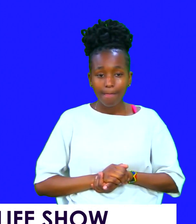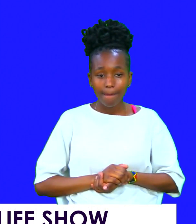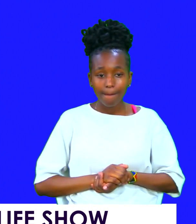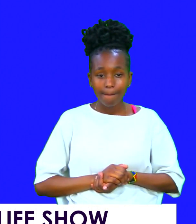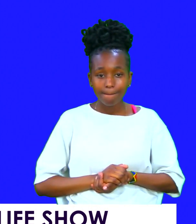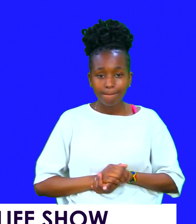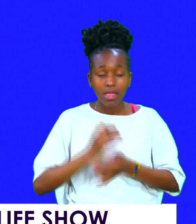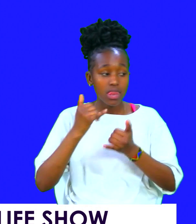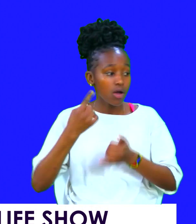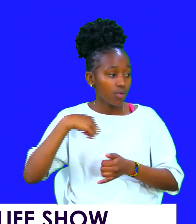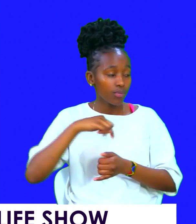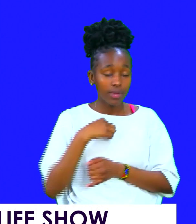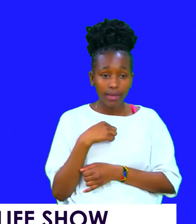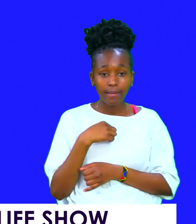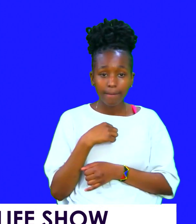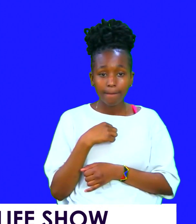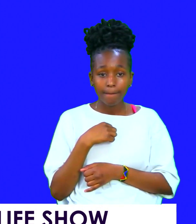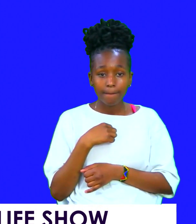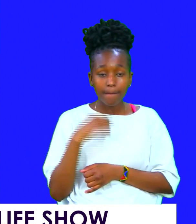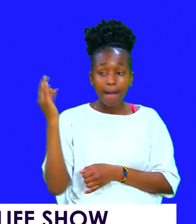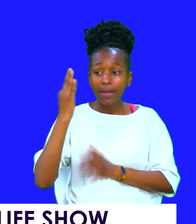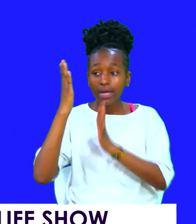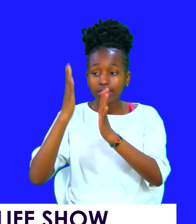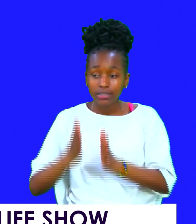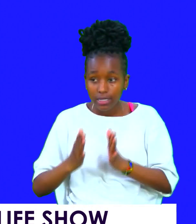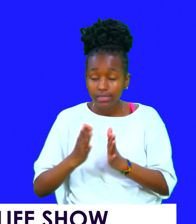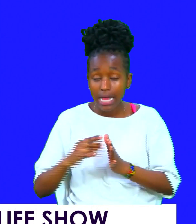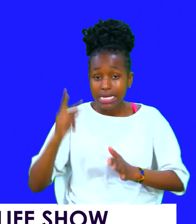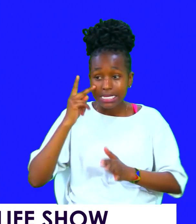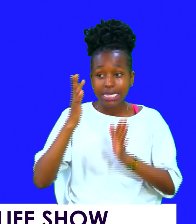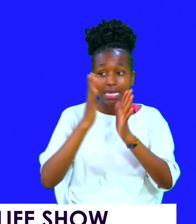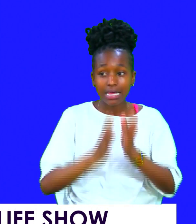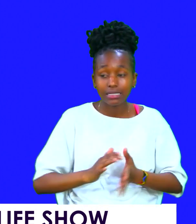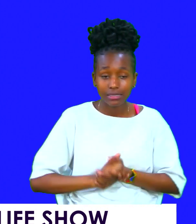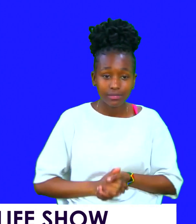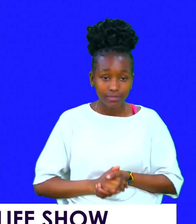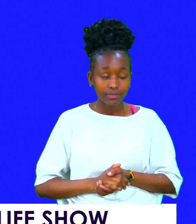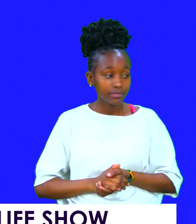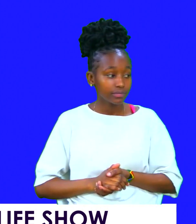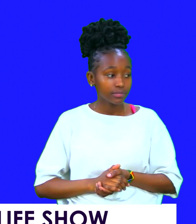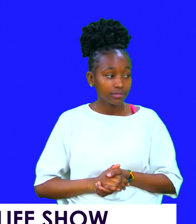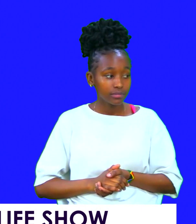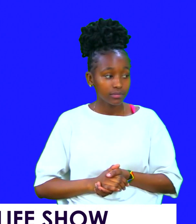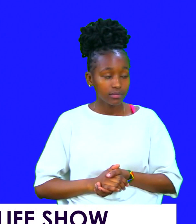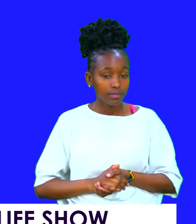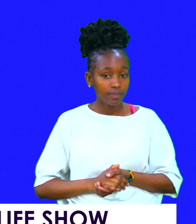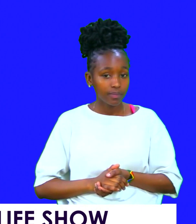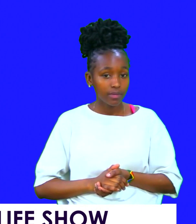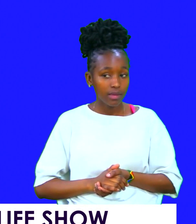as our pastors, as our seers, as the prophets of our